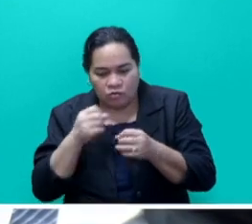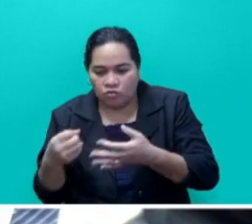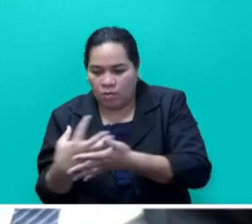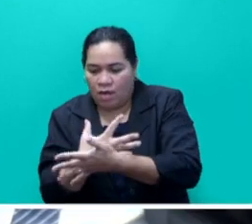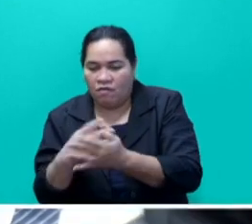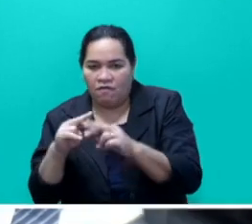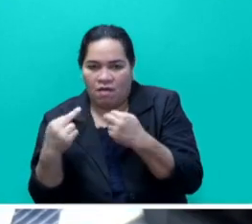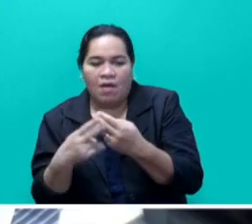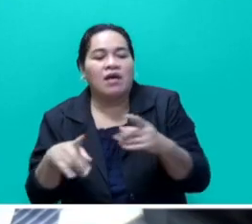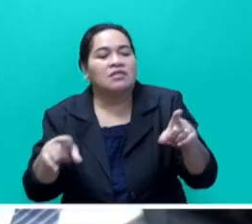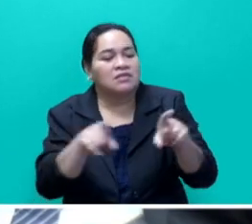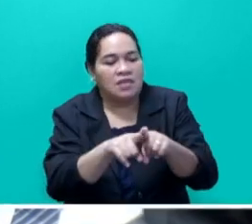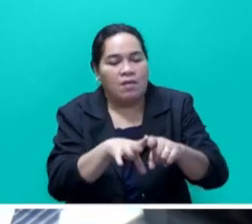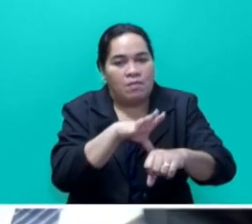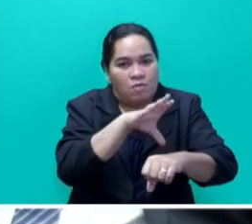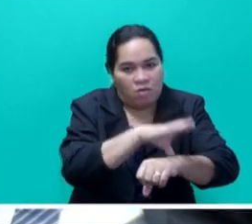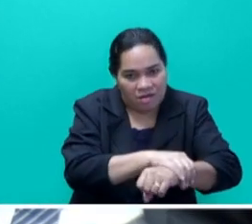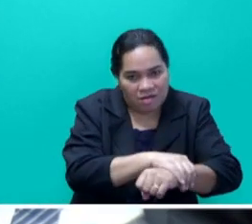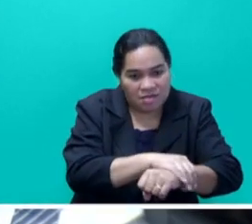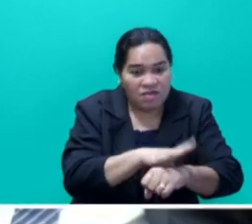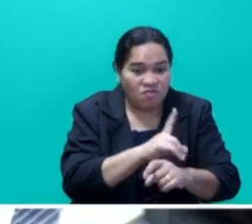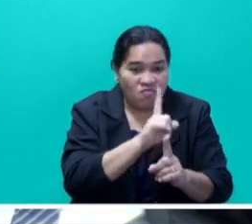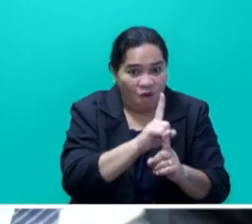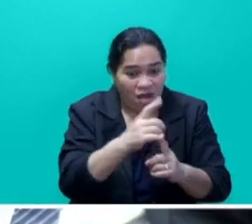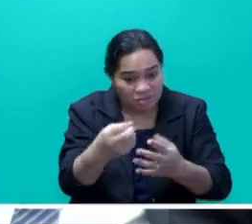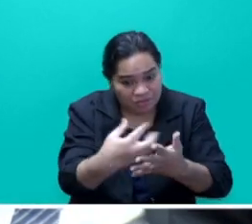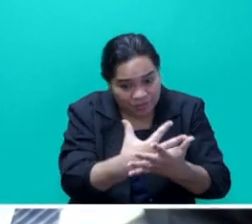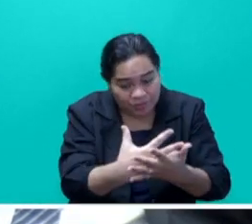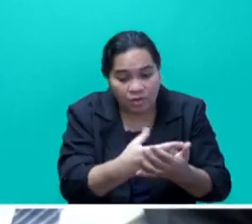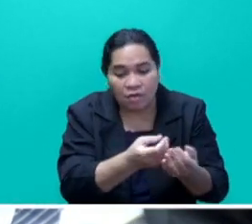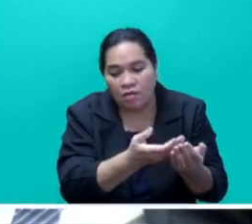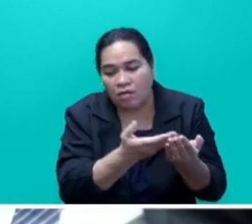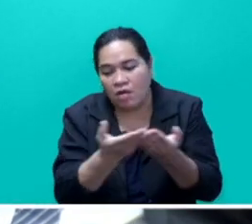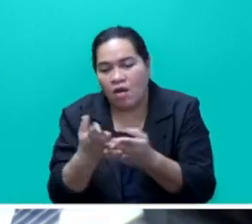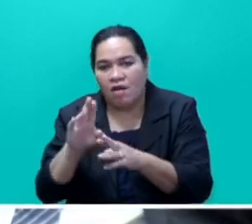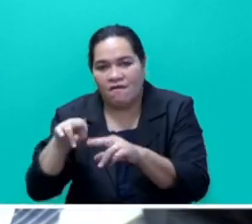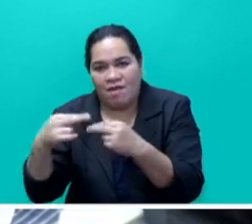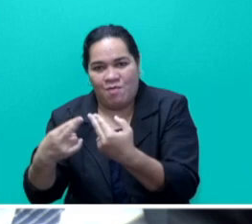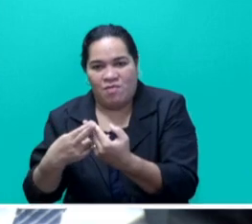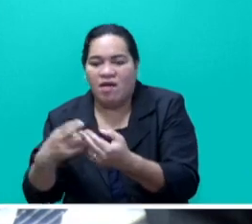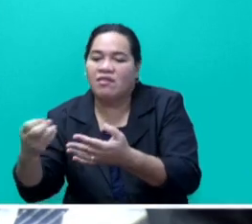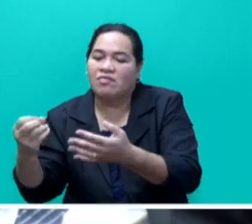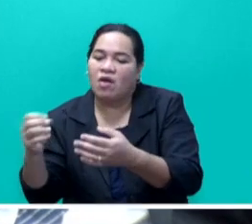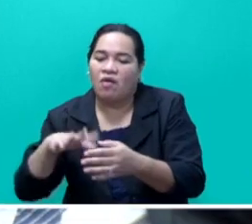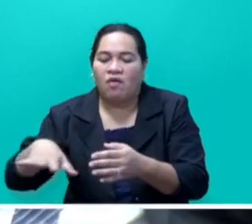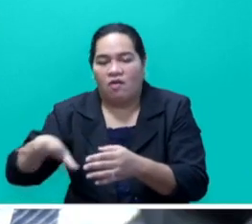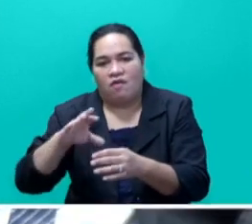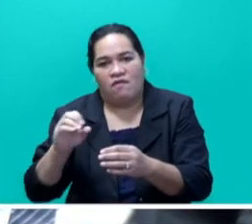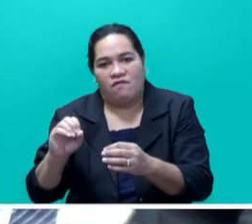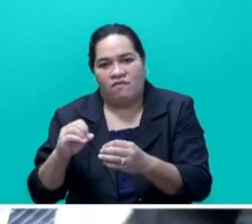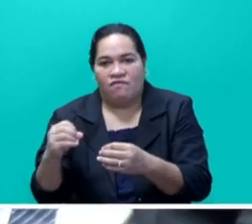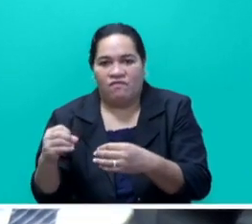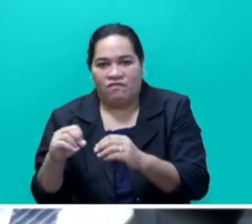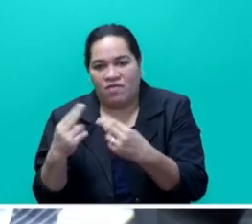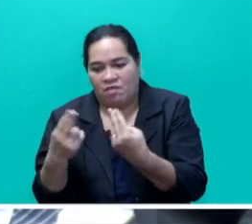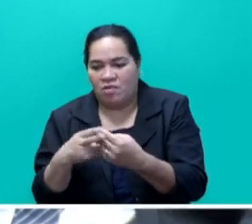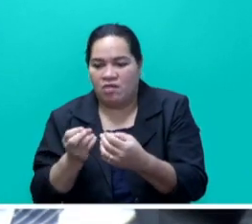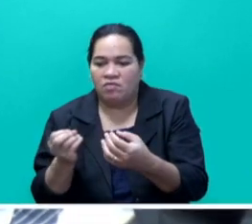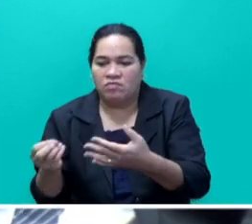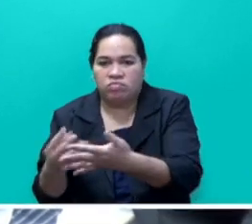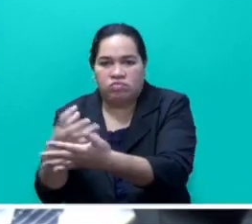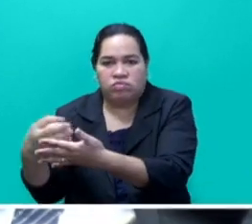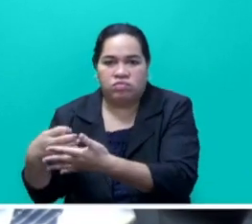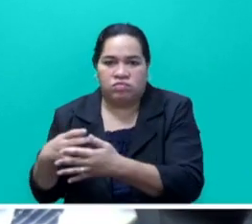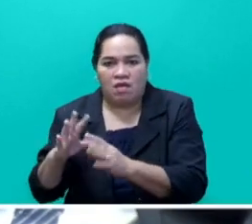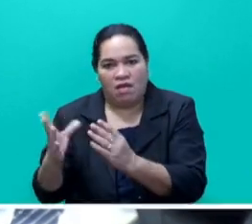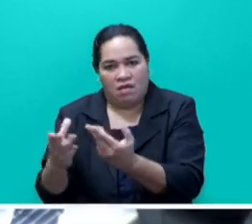gets infected, then the members of their families as well do get affected. But we